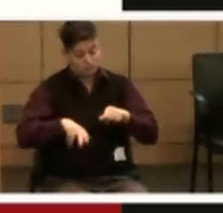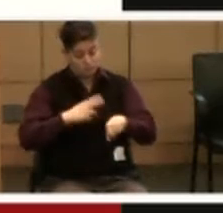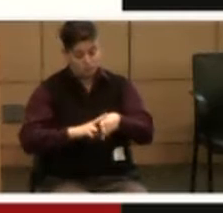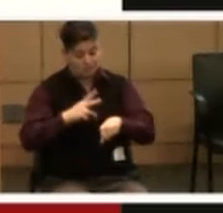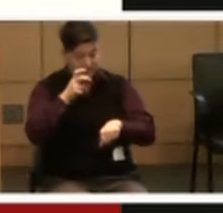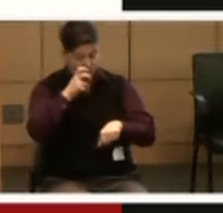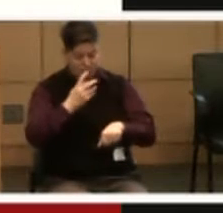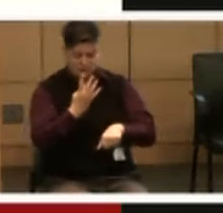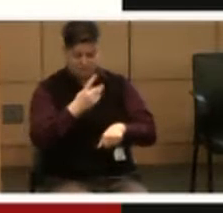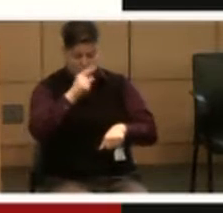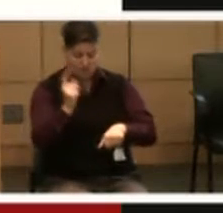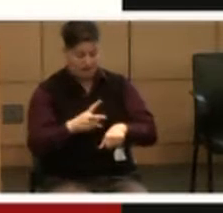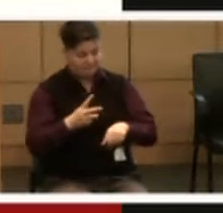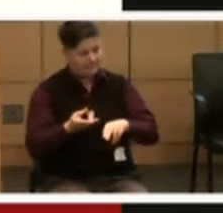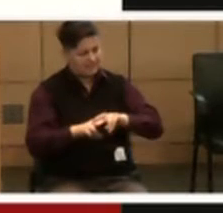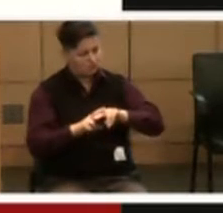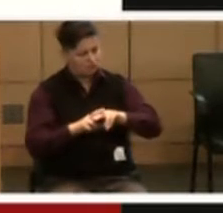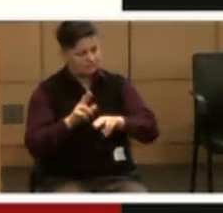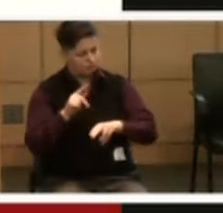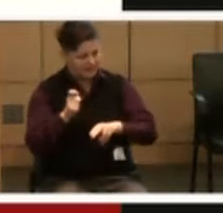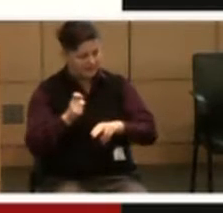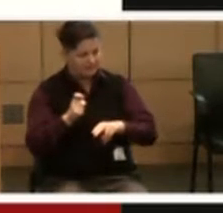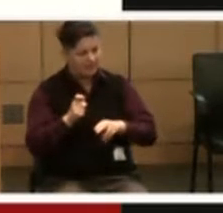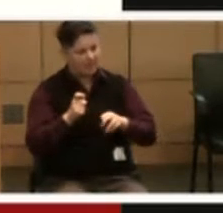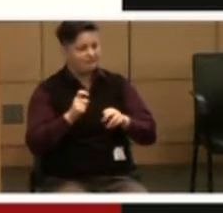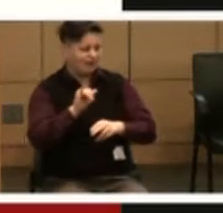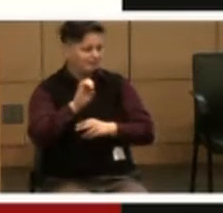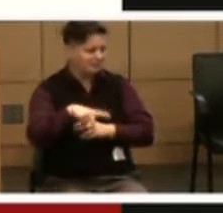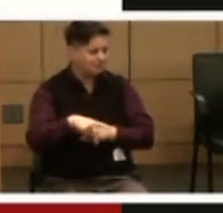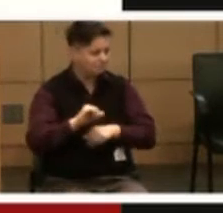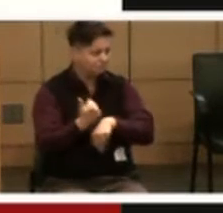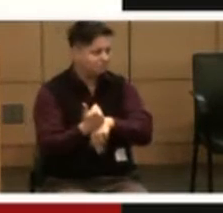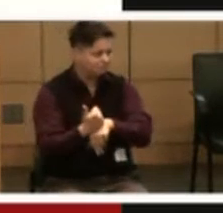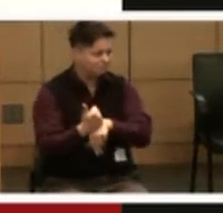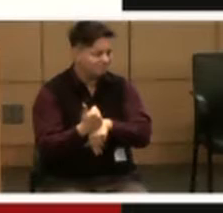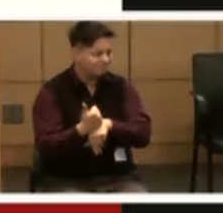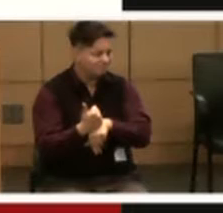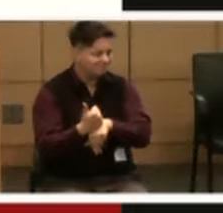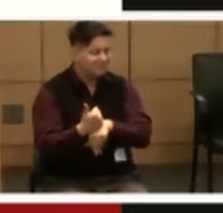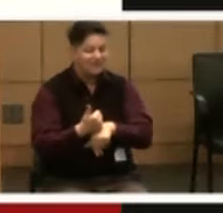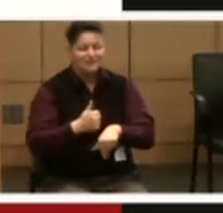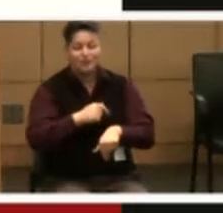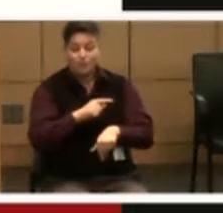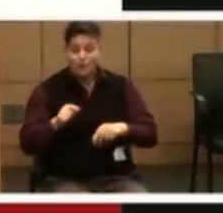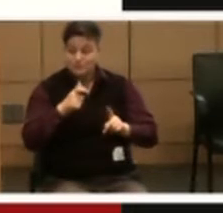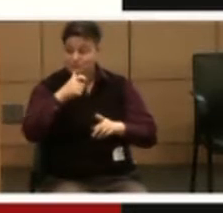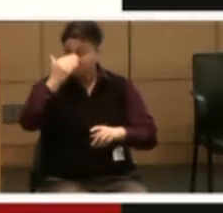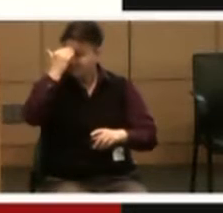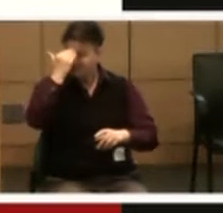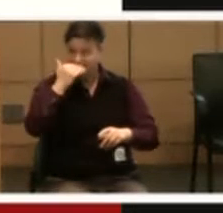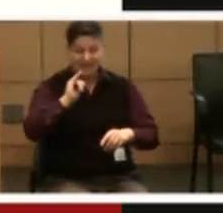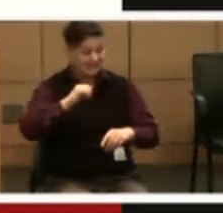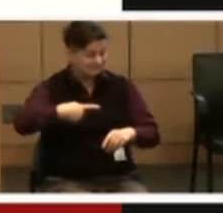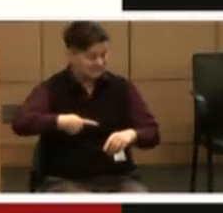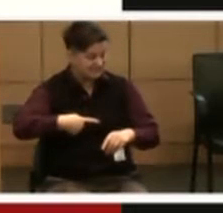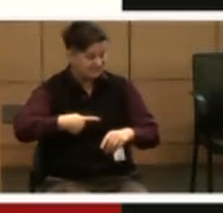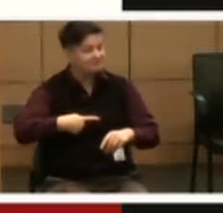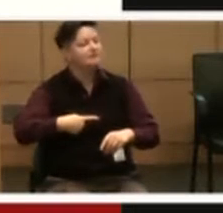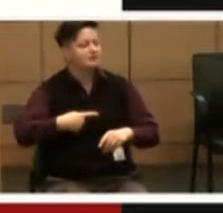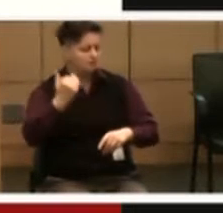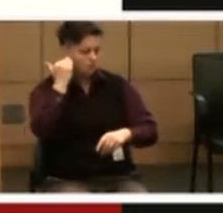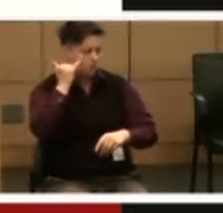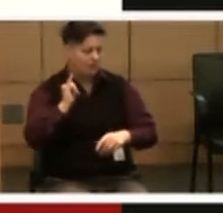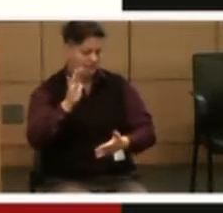4.5 increased rate of individualized education plans or programs. So those of you familiar with IEPs know that this is something that the